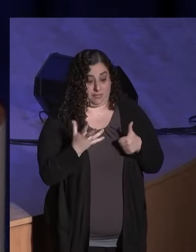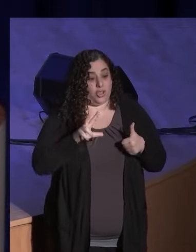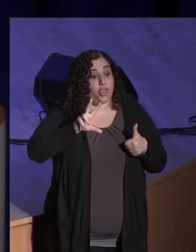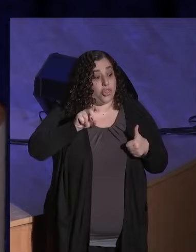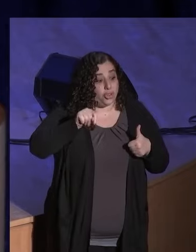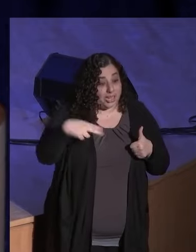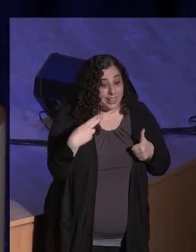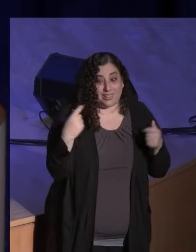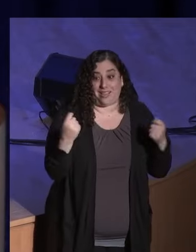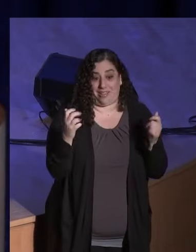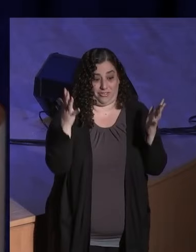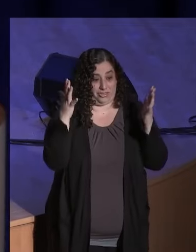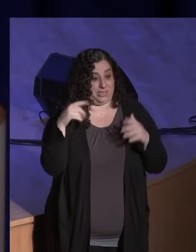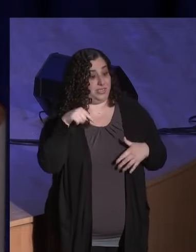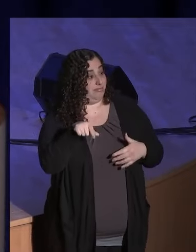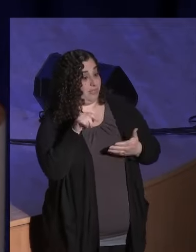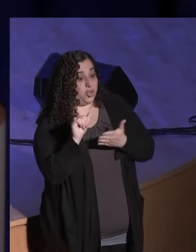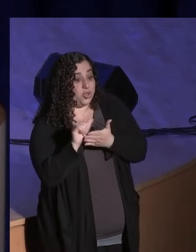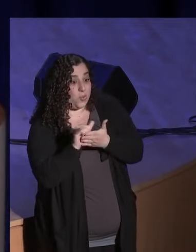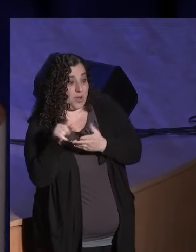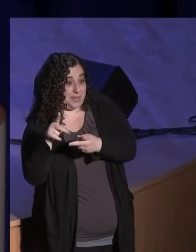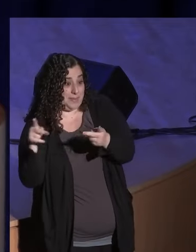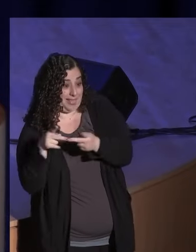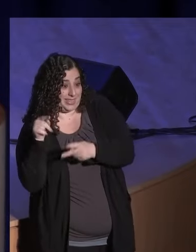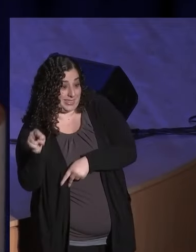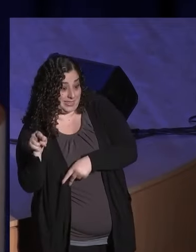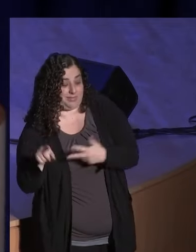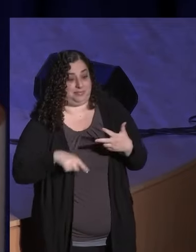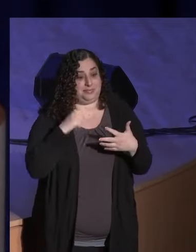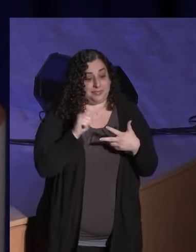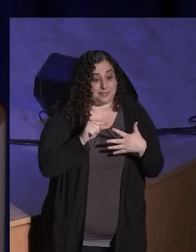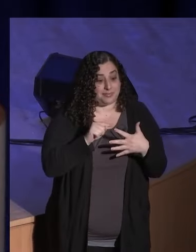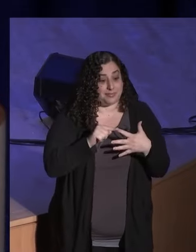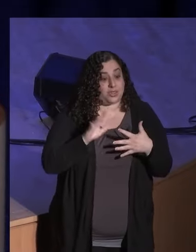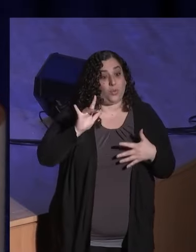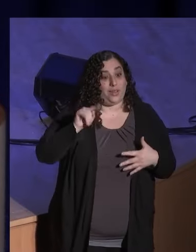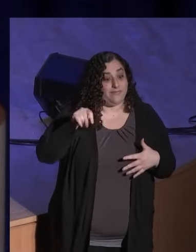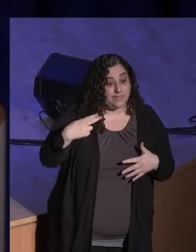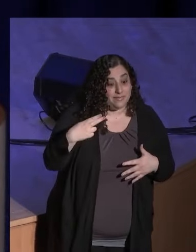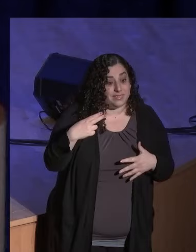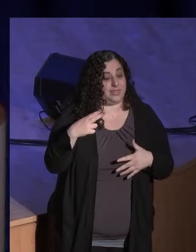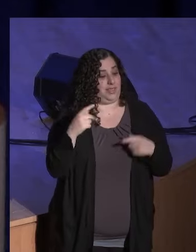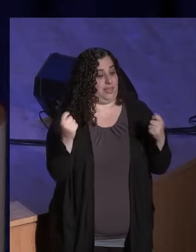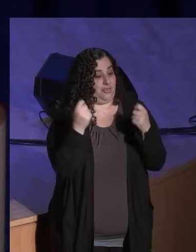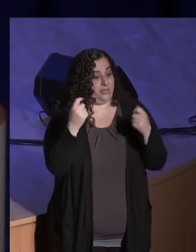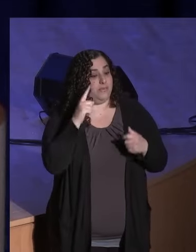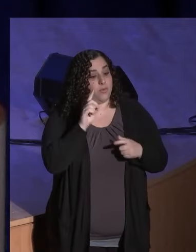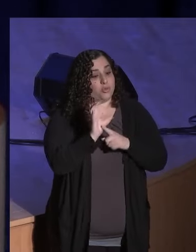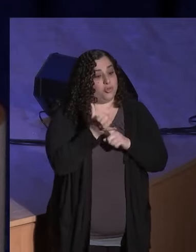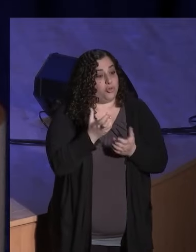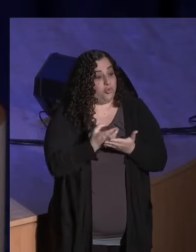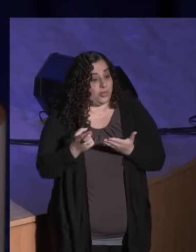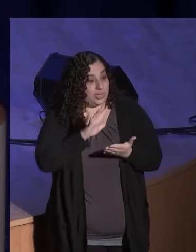City location, the 25th anniversary of the Cultural Resources Center in Suitland, Maryland, and the 20th anniversary of